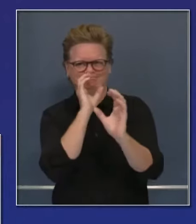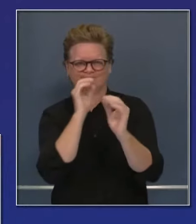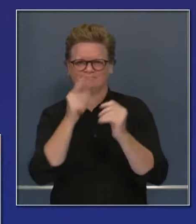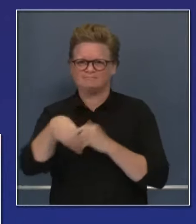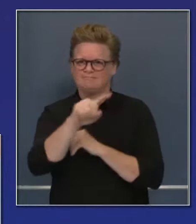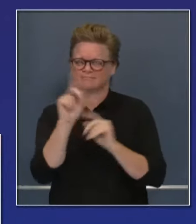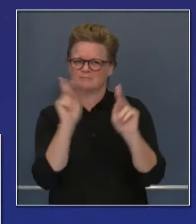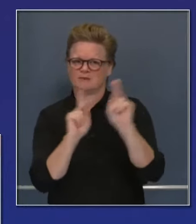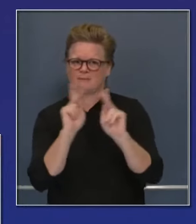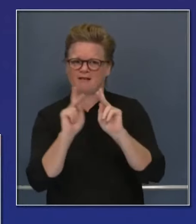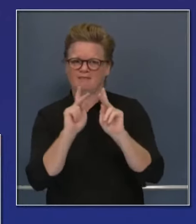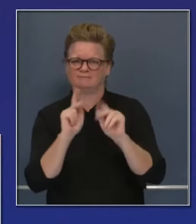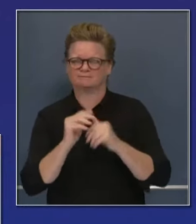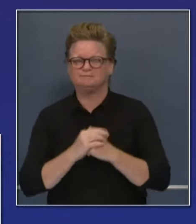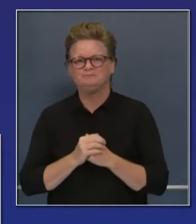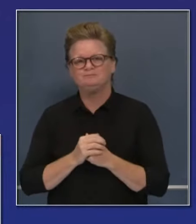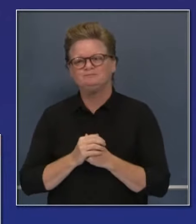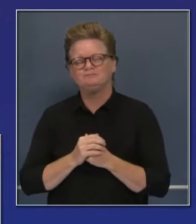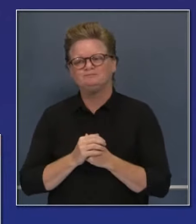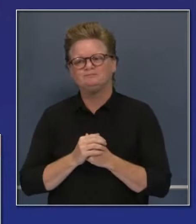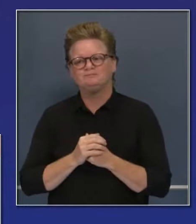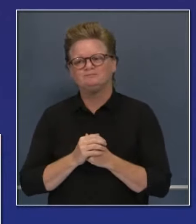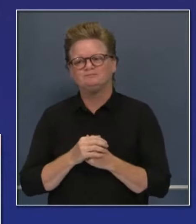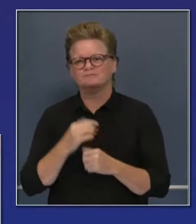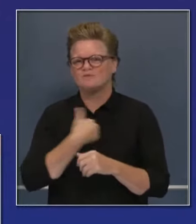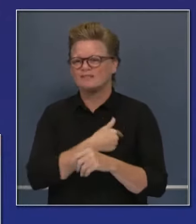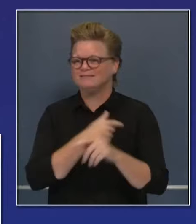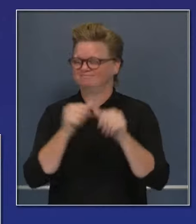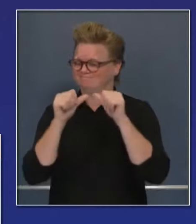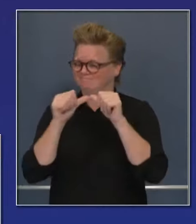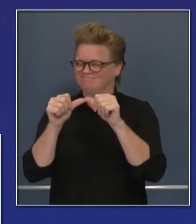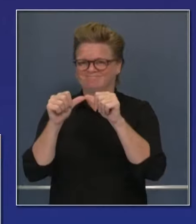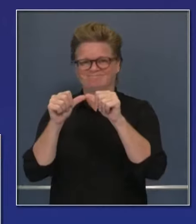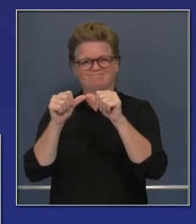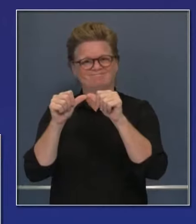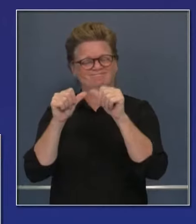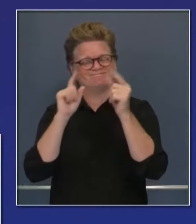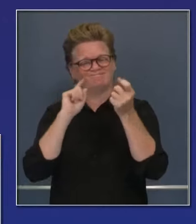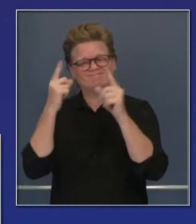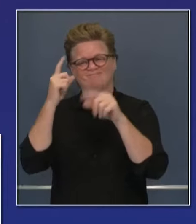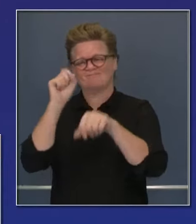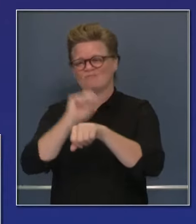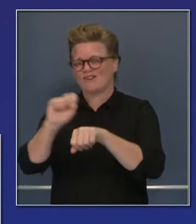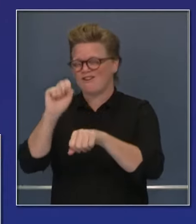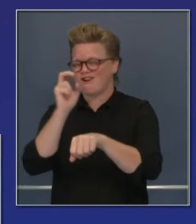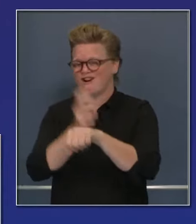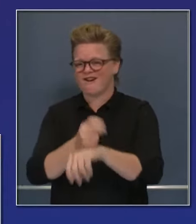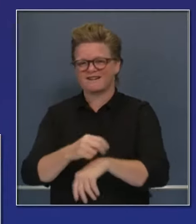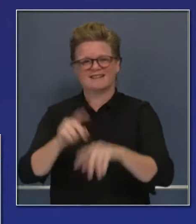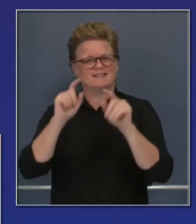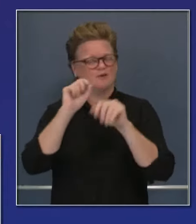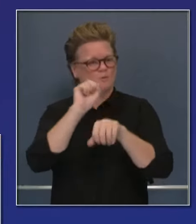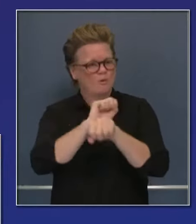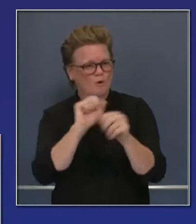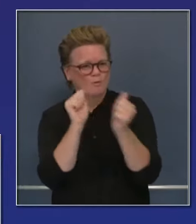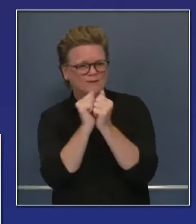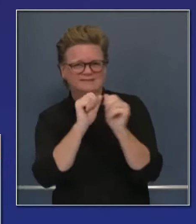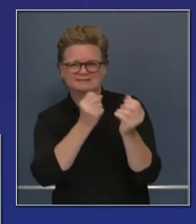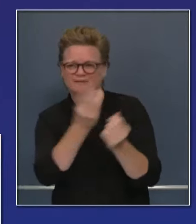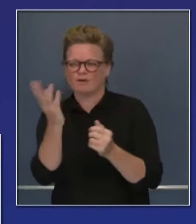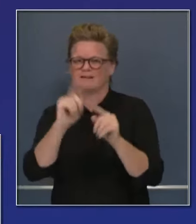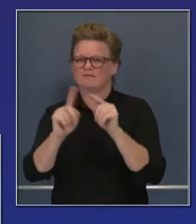to the governor, we are continuing to work with a number of people at the county level and broad sets of experts